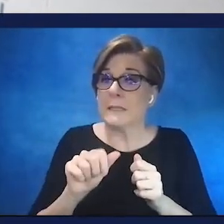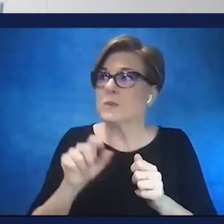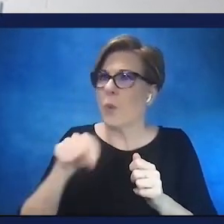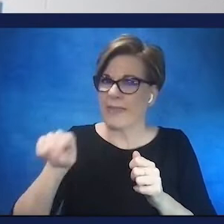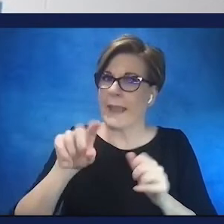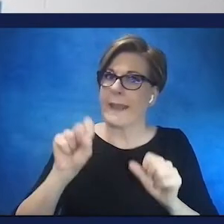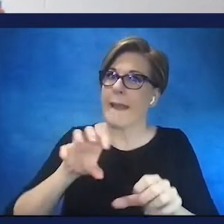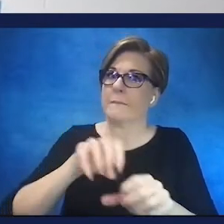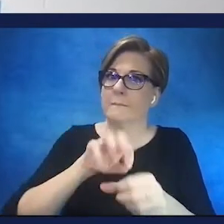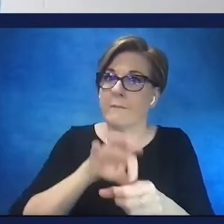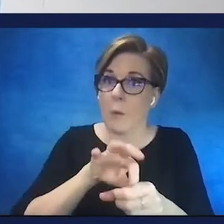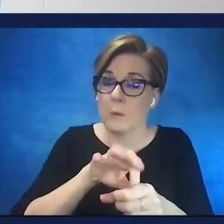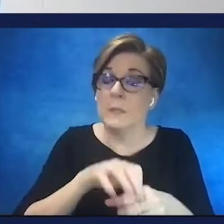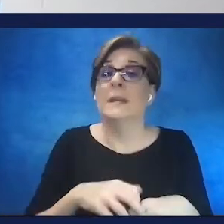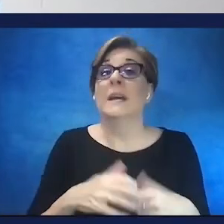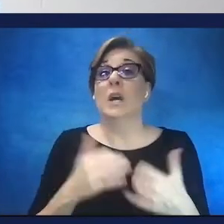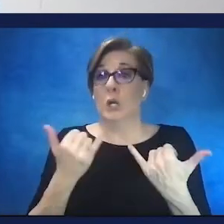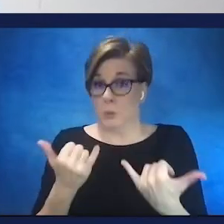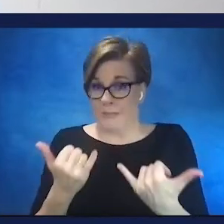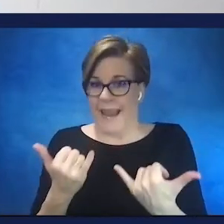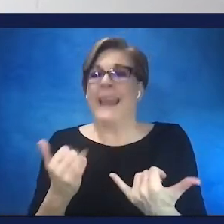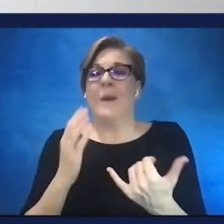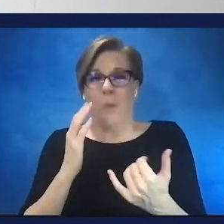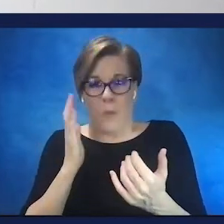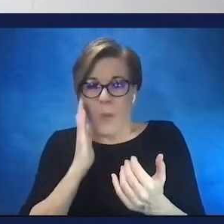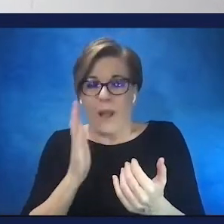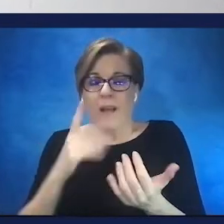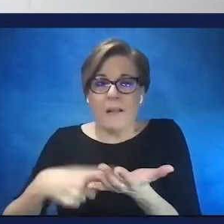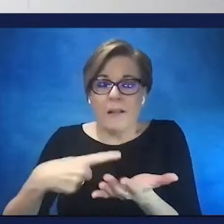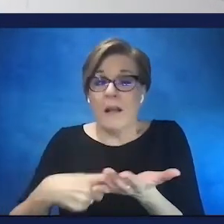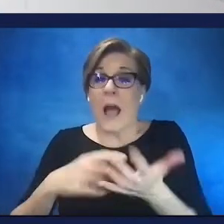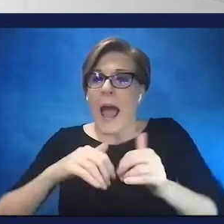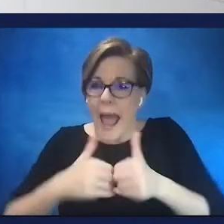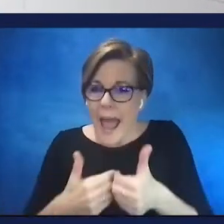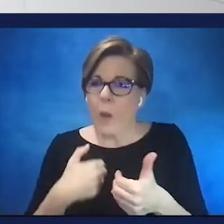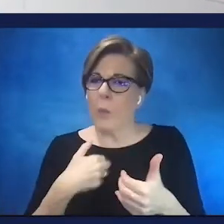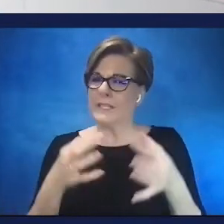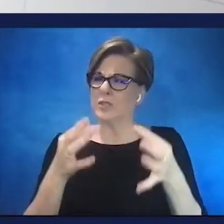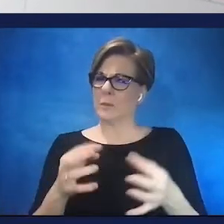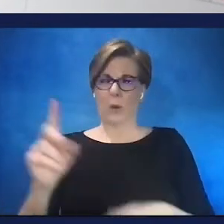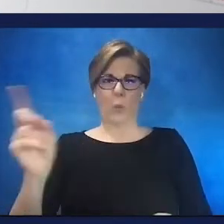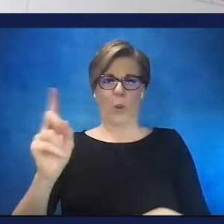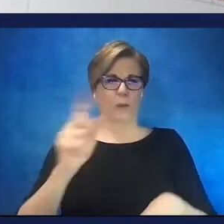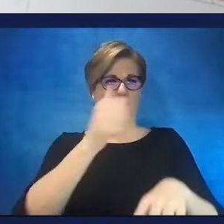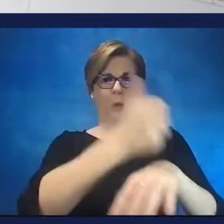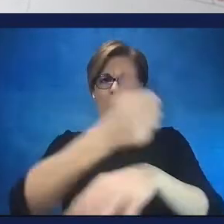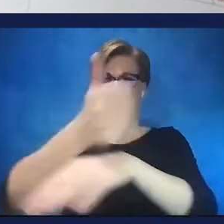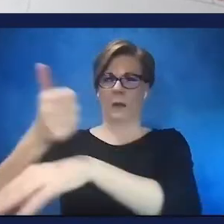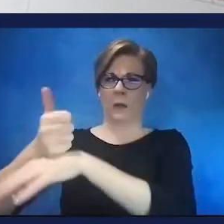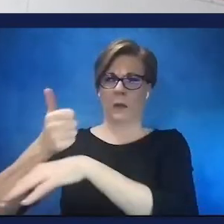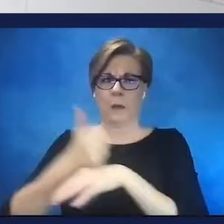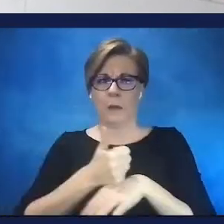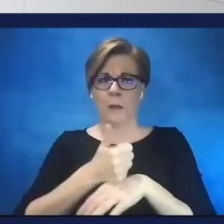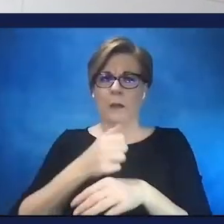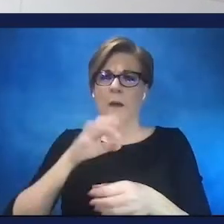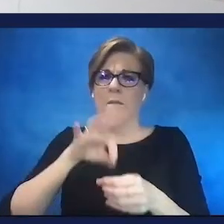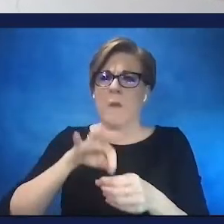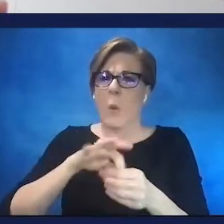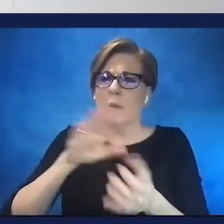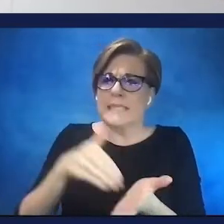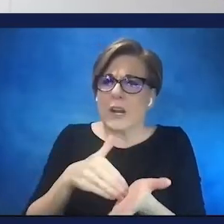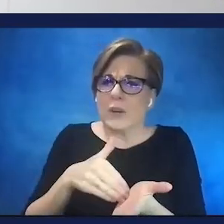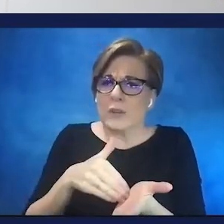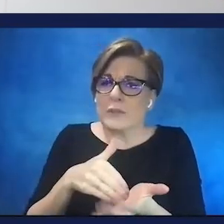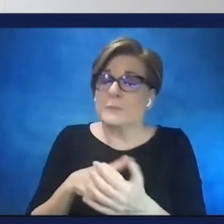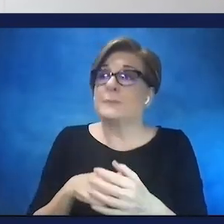in the voting process. Today, we're going to be talking and providing information on how we determine where to place voting locations and